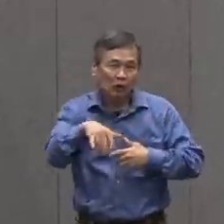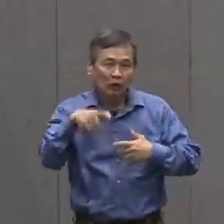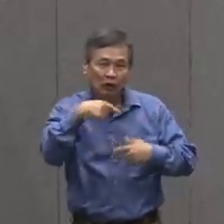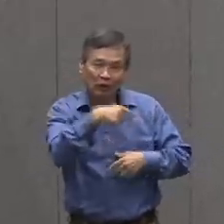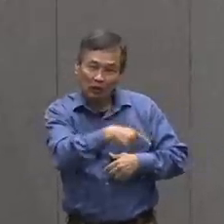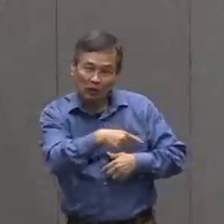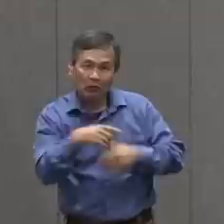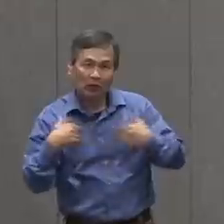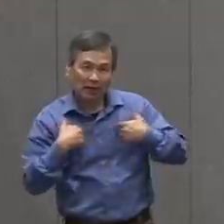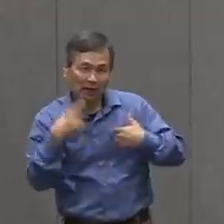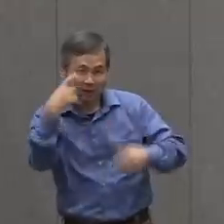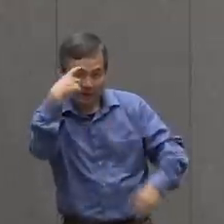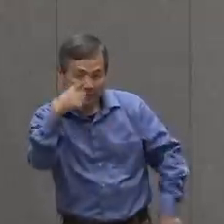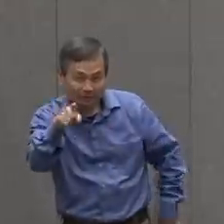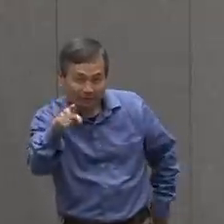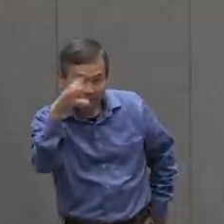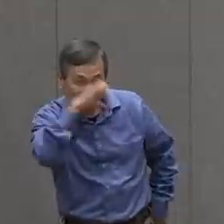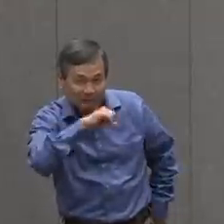that might be?